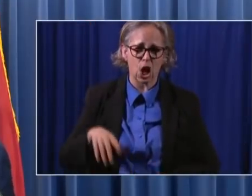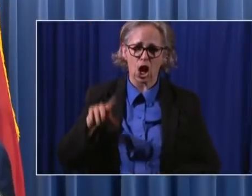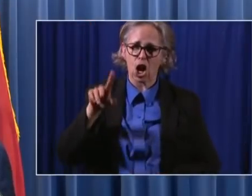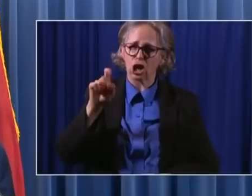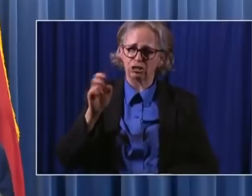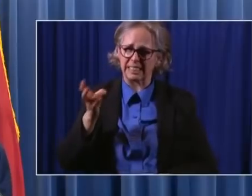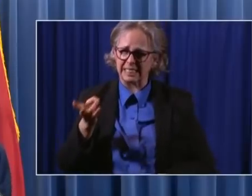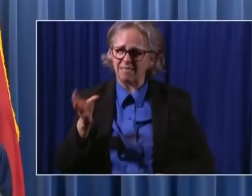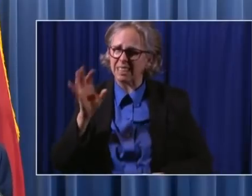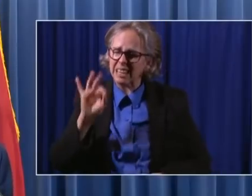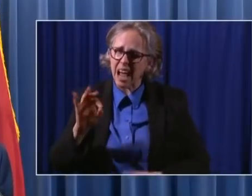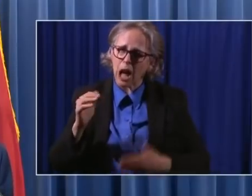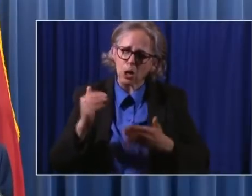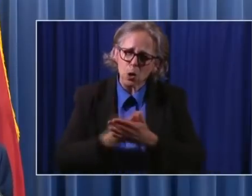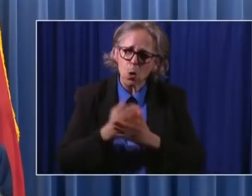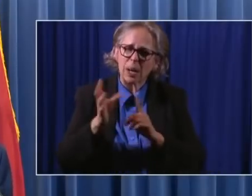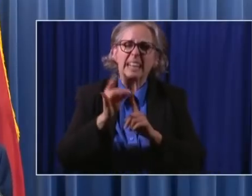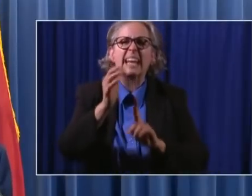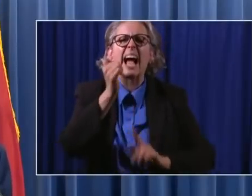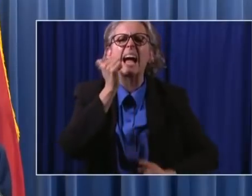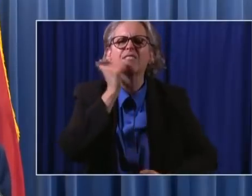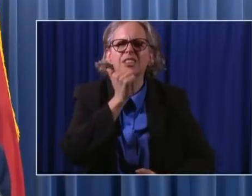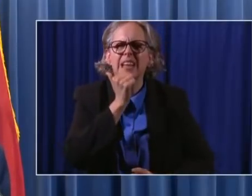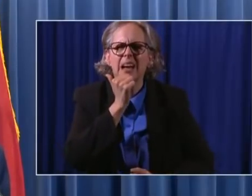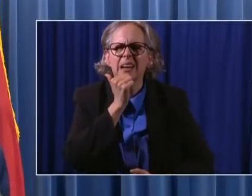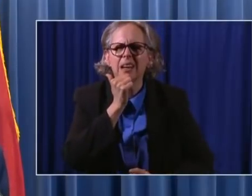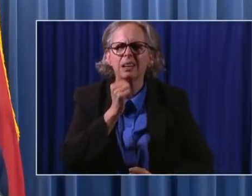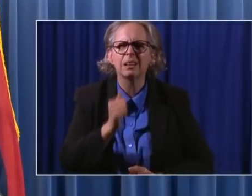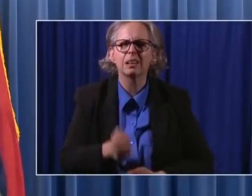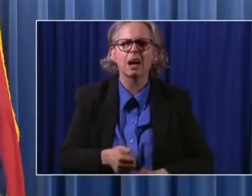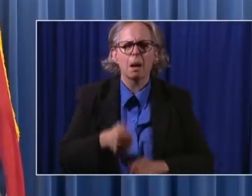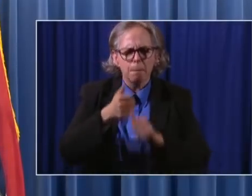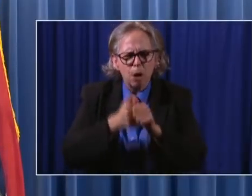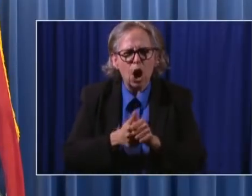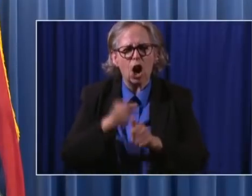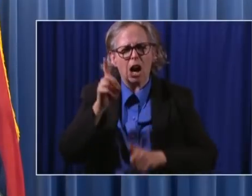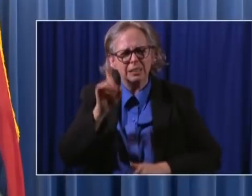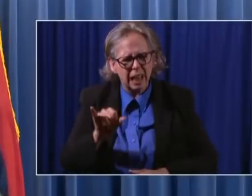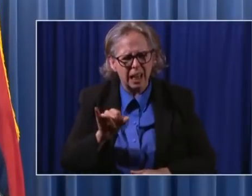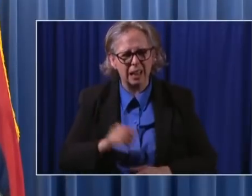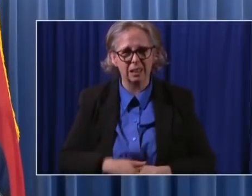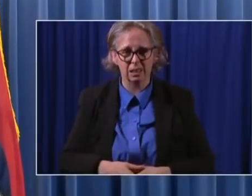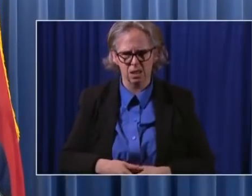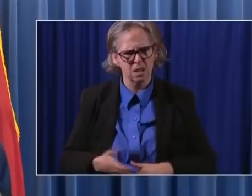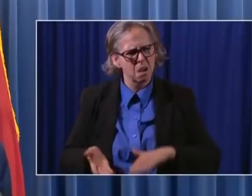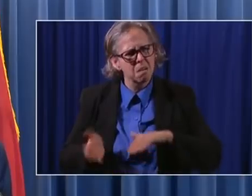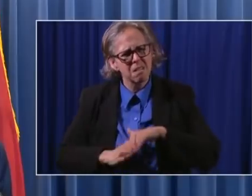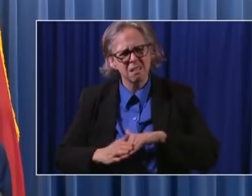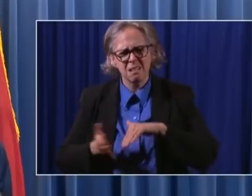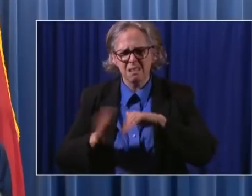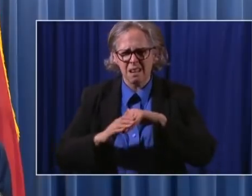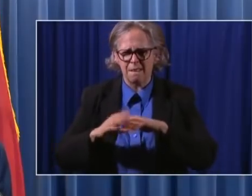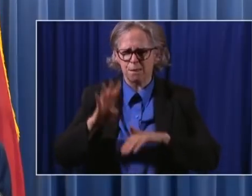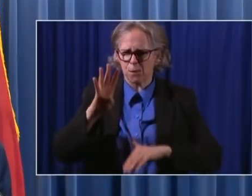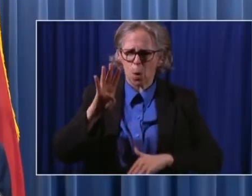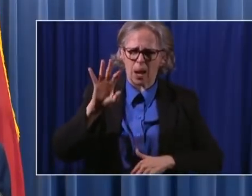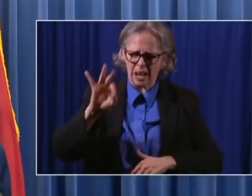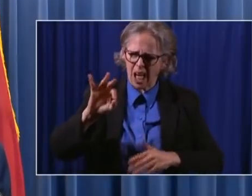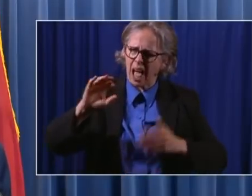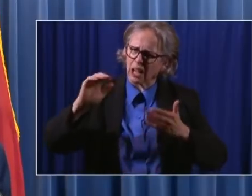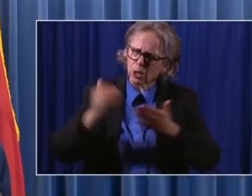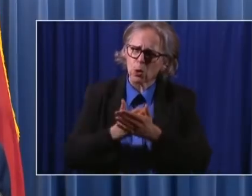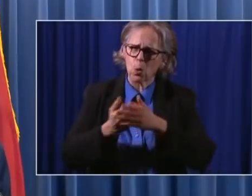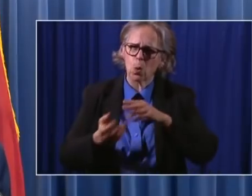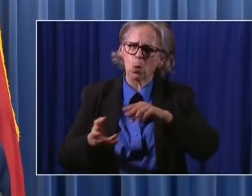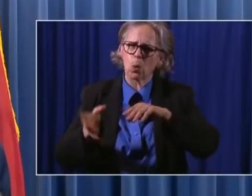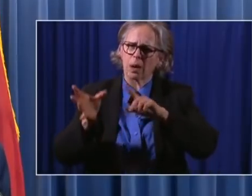an increase of 49 additional cases per day since June 23rd. Outpatient visits for coronavirus